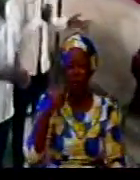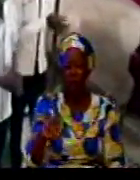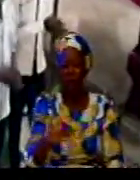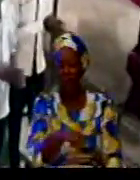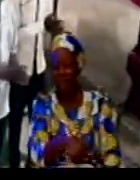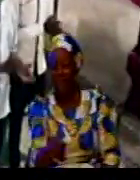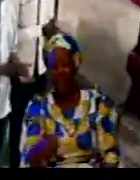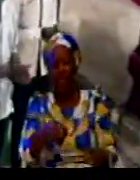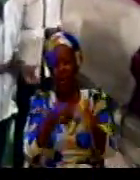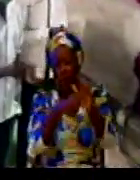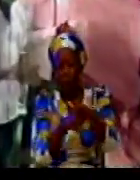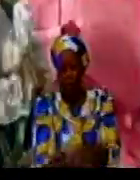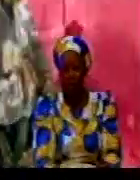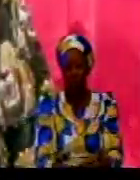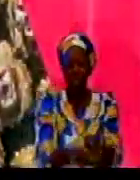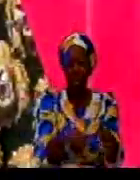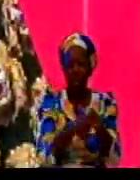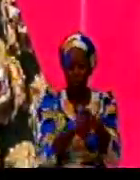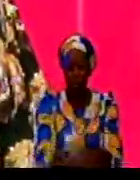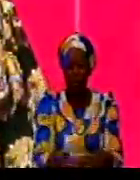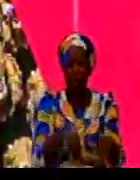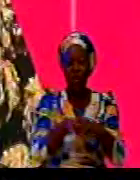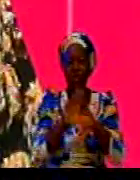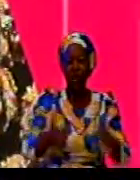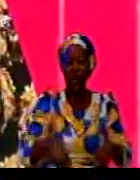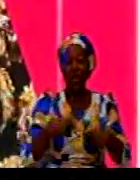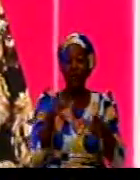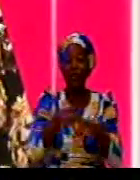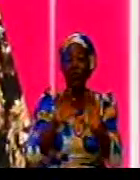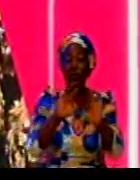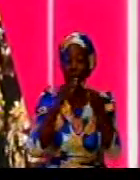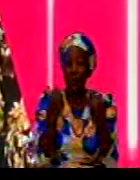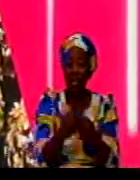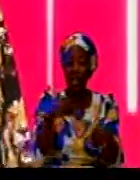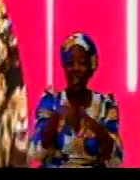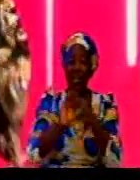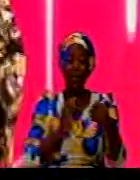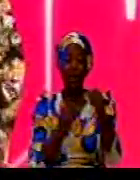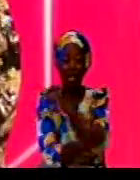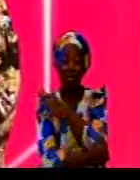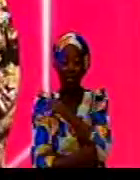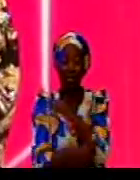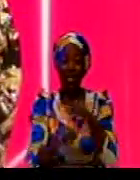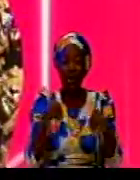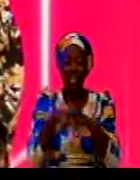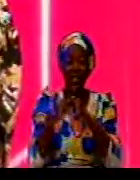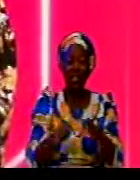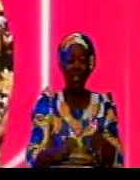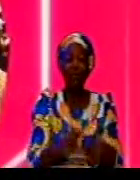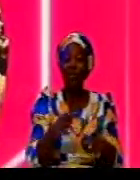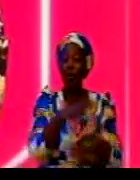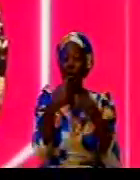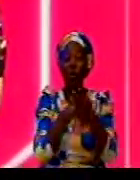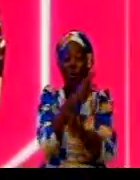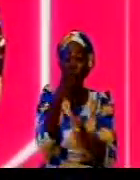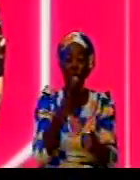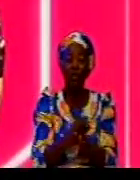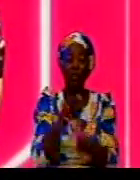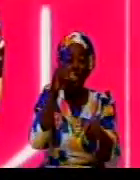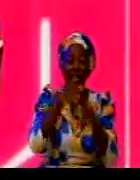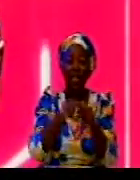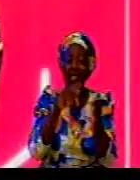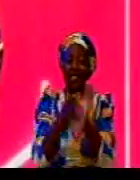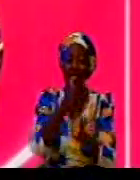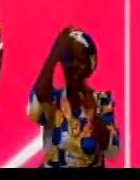no remnant of any oppression in your life, in your family, in